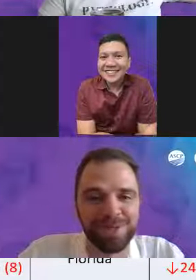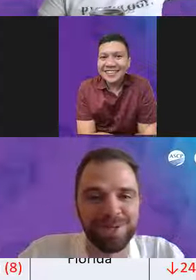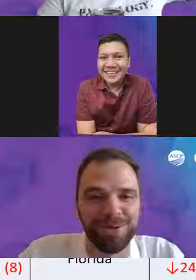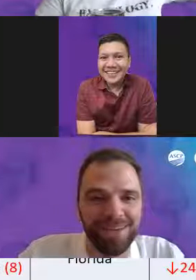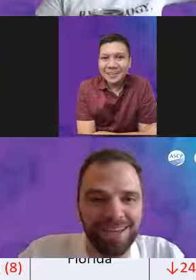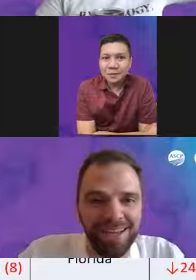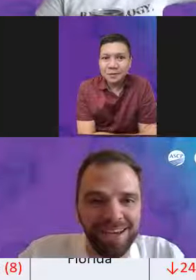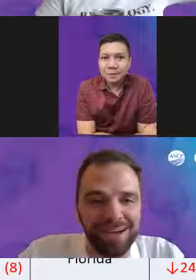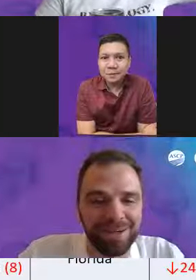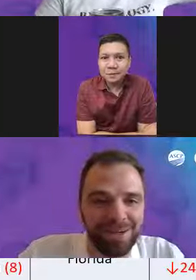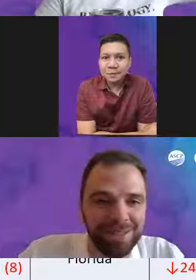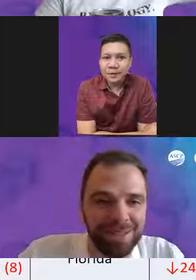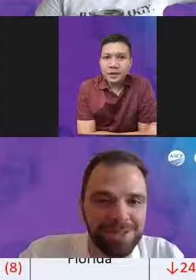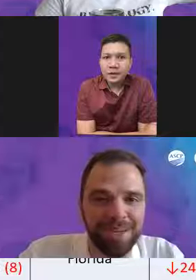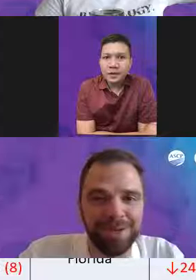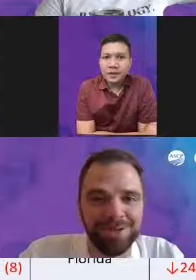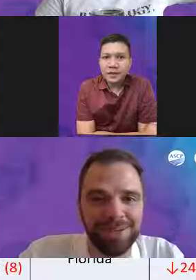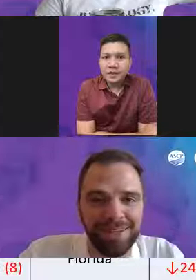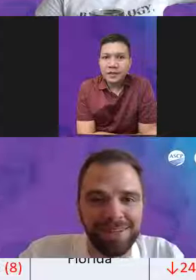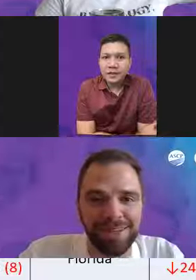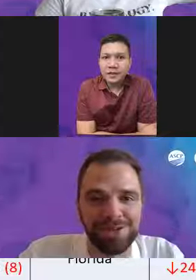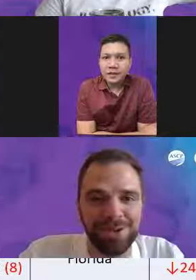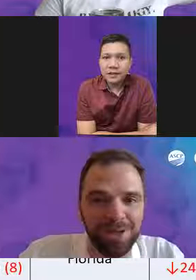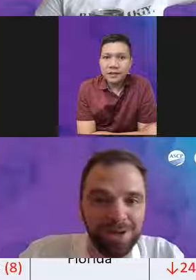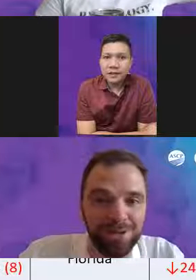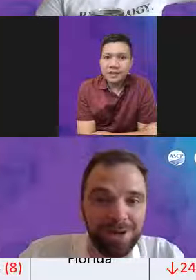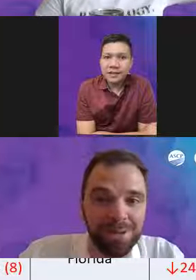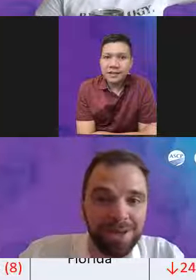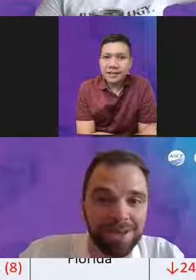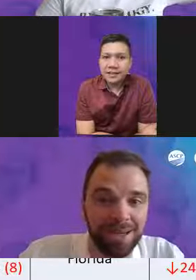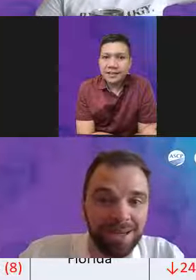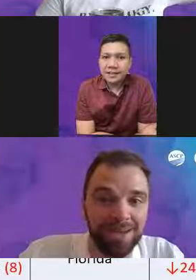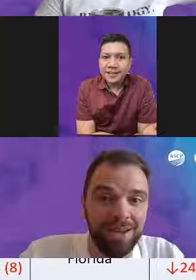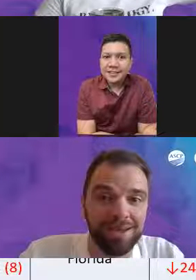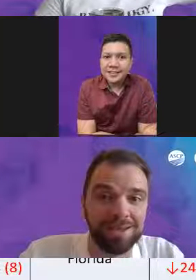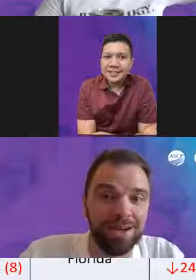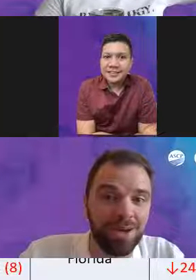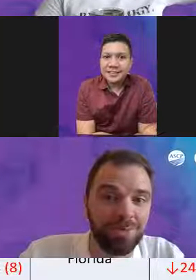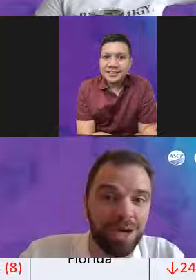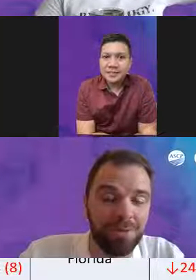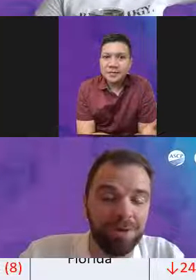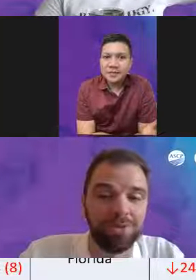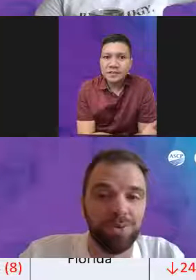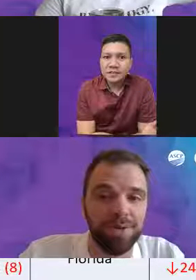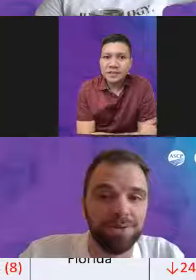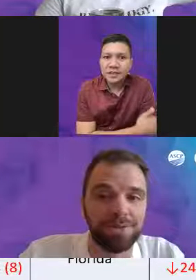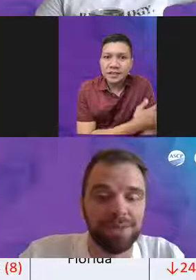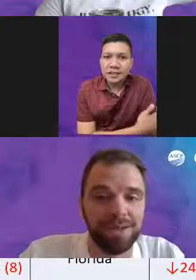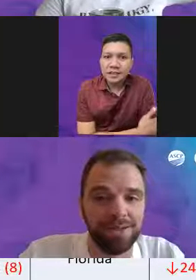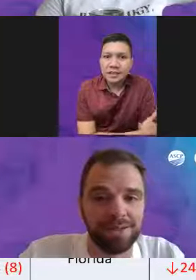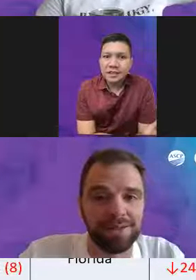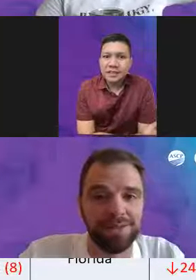on up. So currently UT Health in San Antonio has had a time drop of